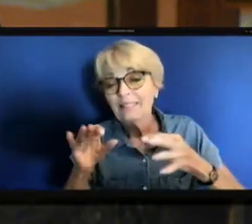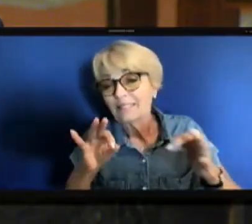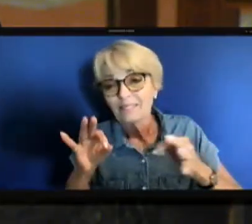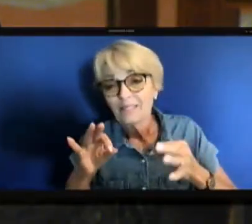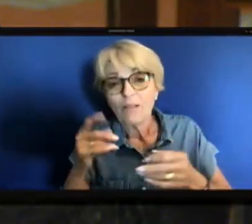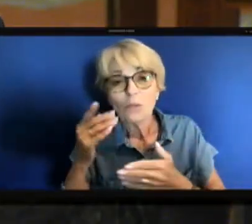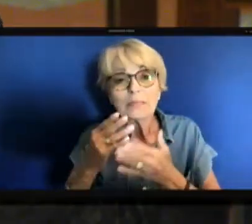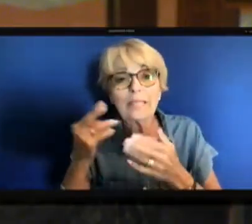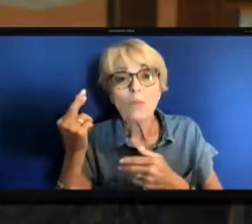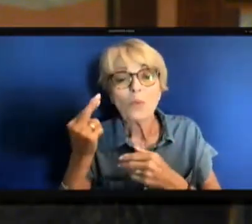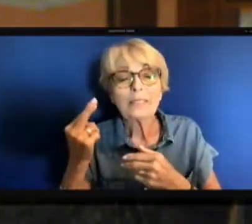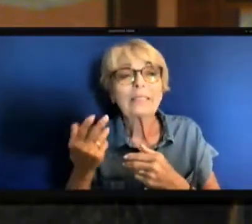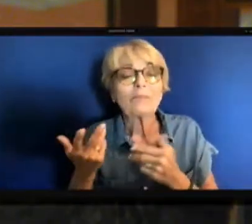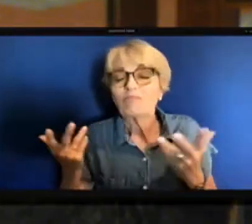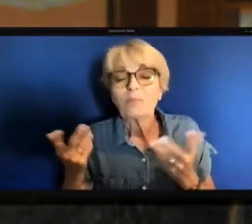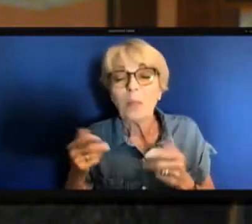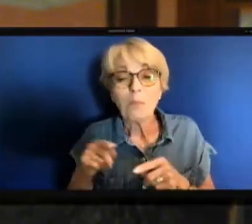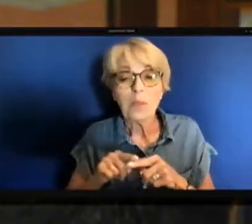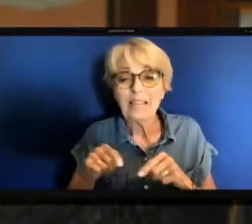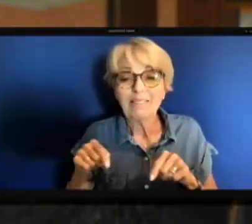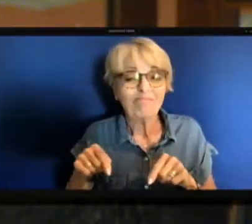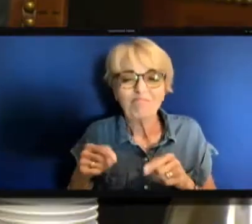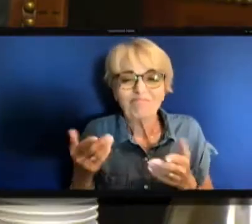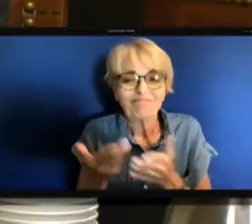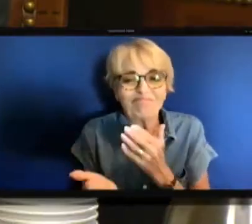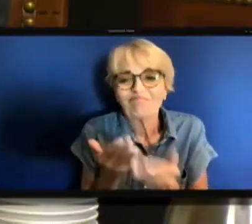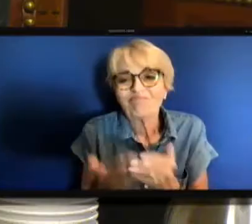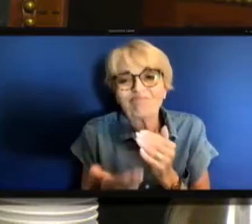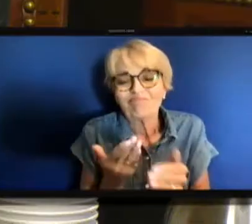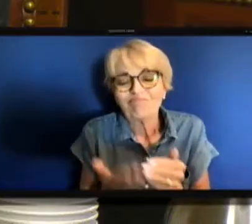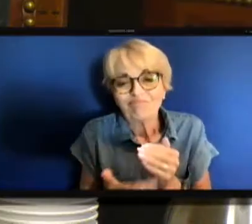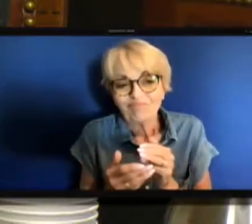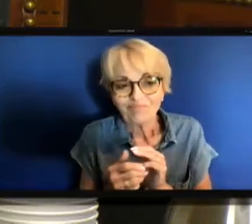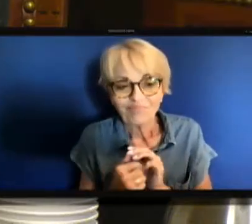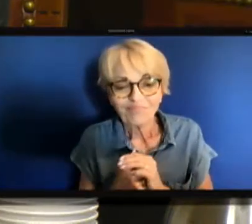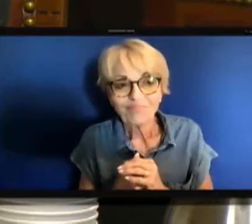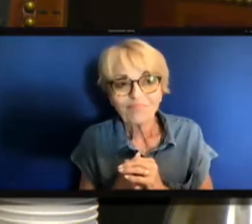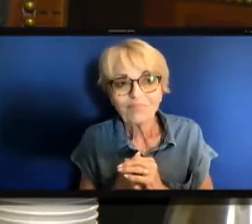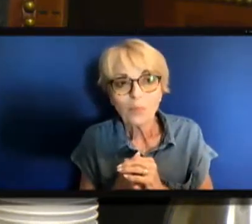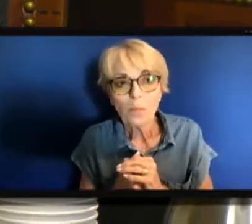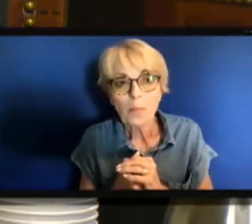that case, in this case, it didn't matter. Doesn't Right. apply. Got it. Understood. And the